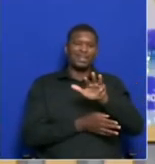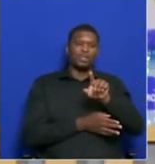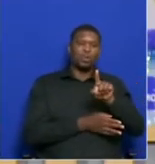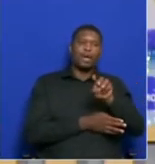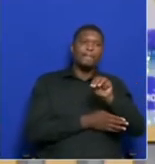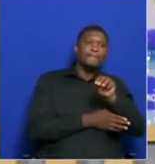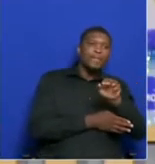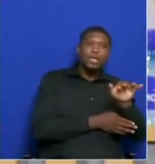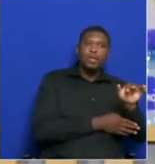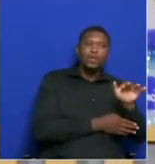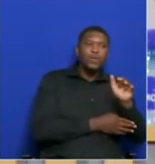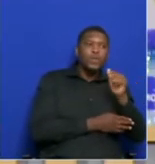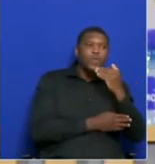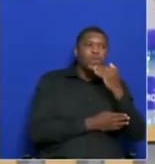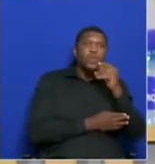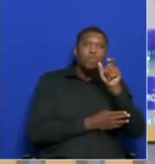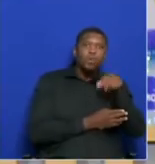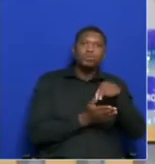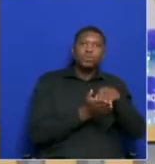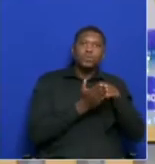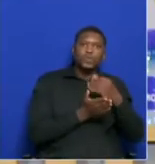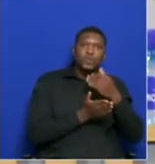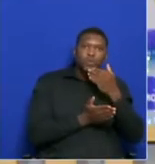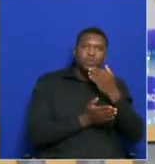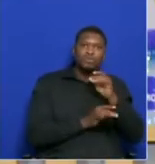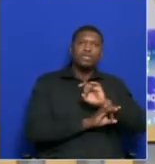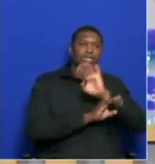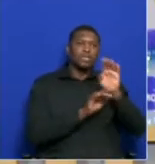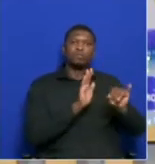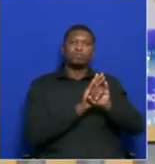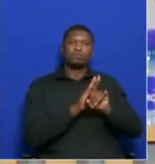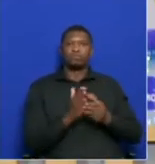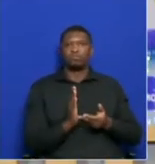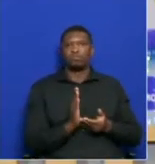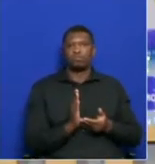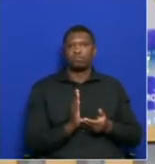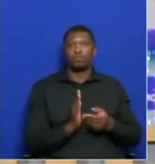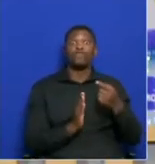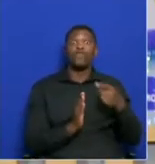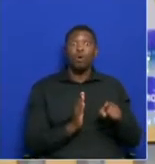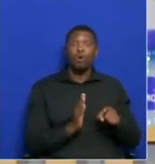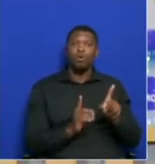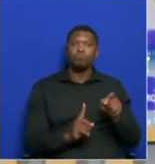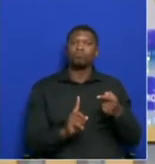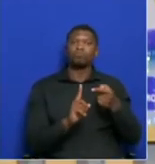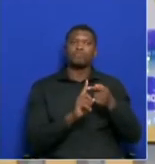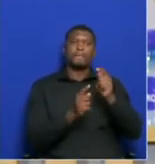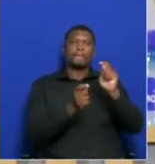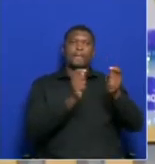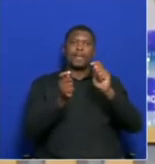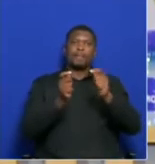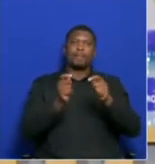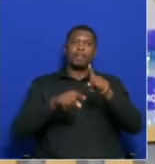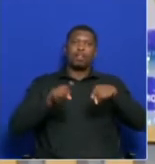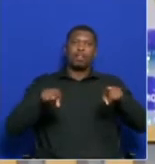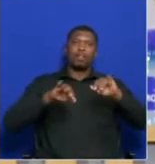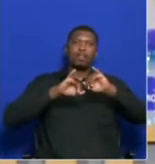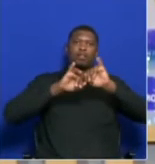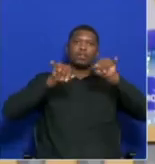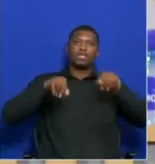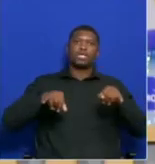pay the invoices that have been and are continuing to be a subject